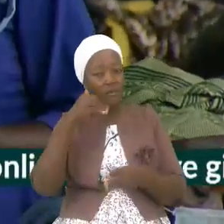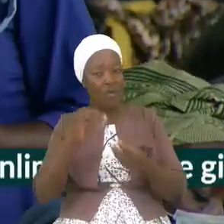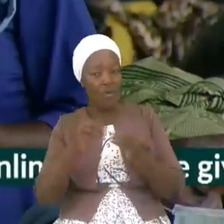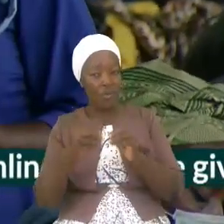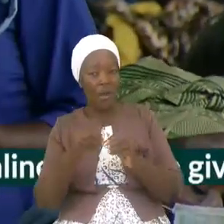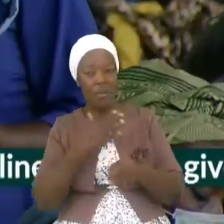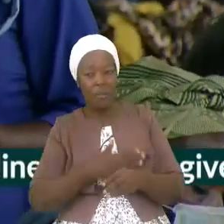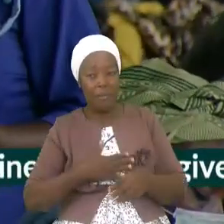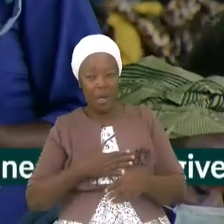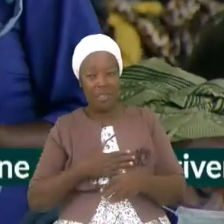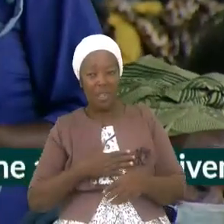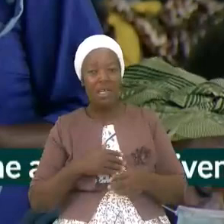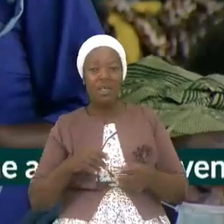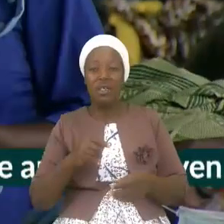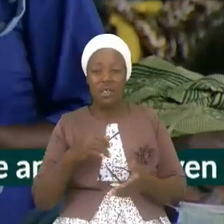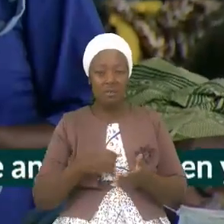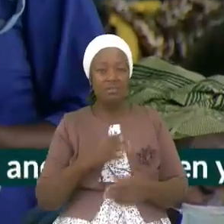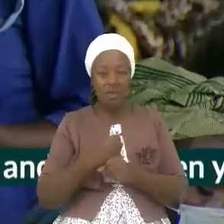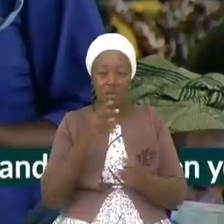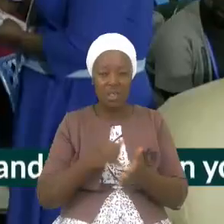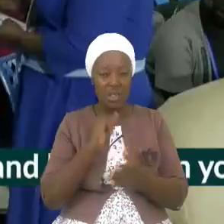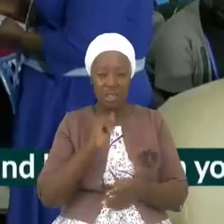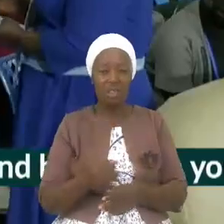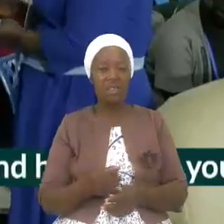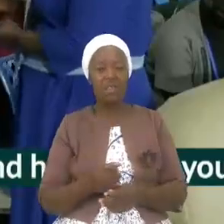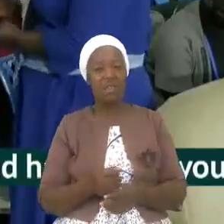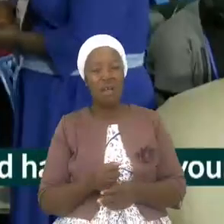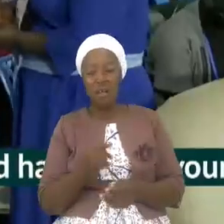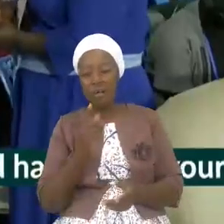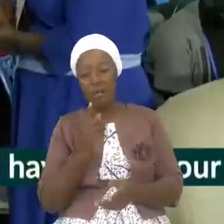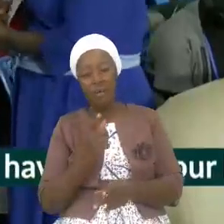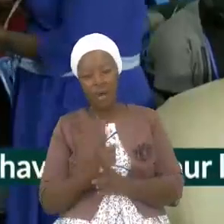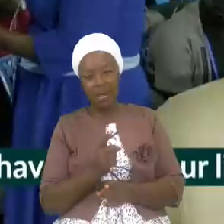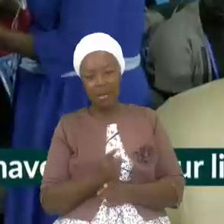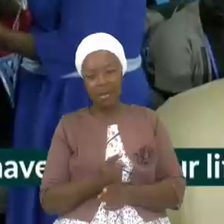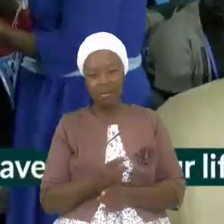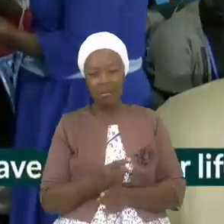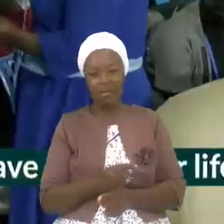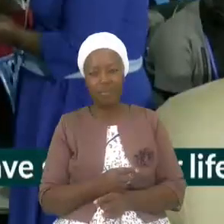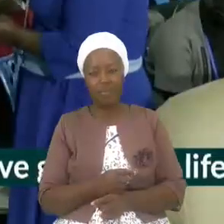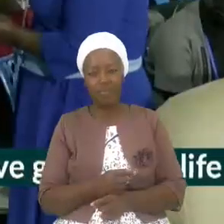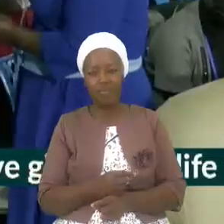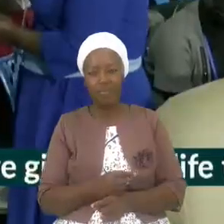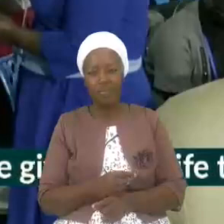And ensure that you supply all the necessary information.